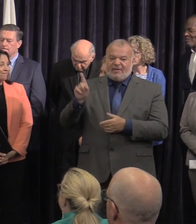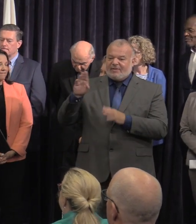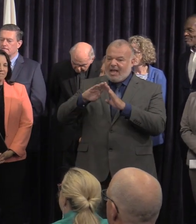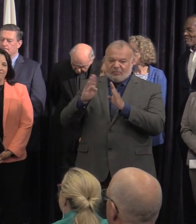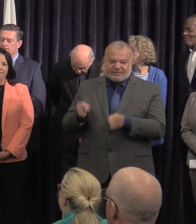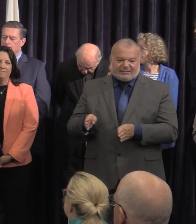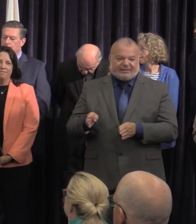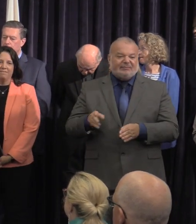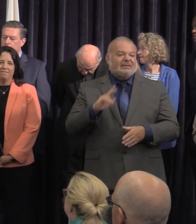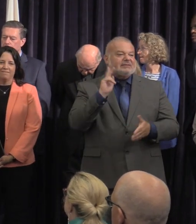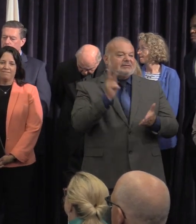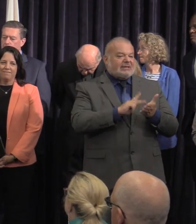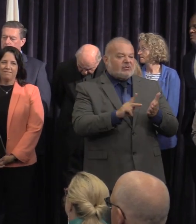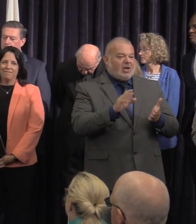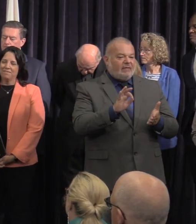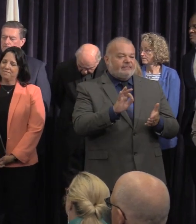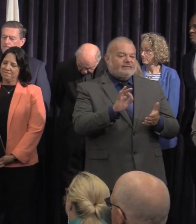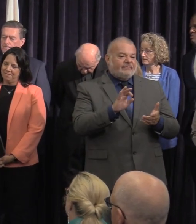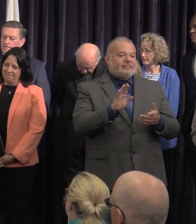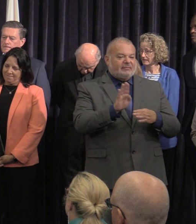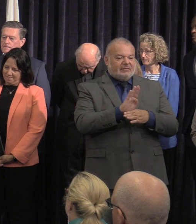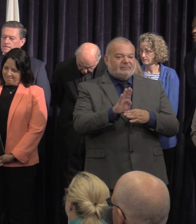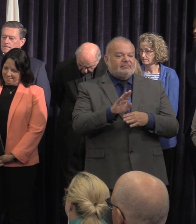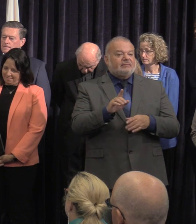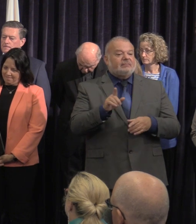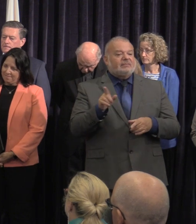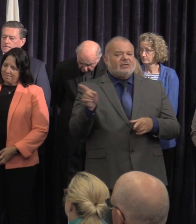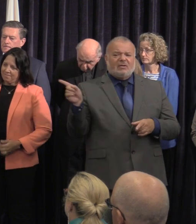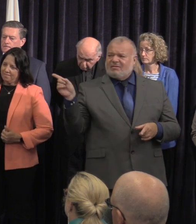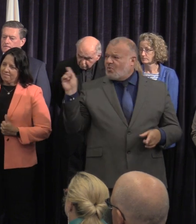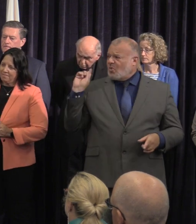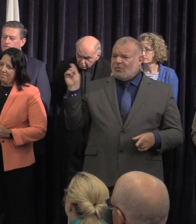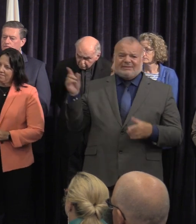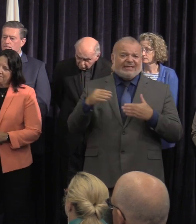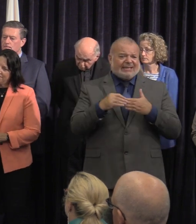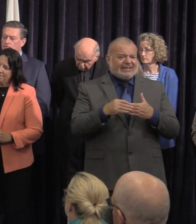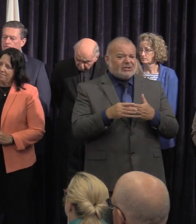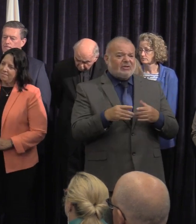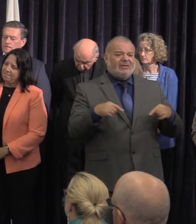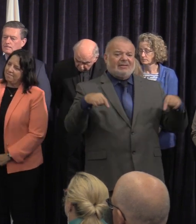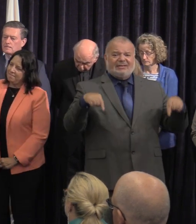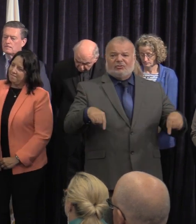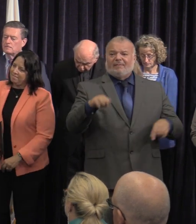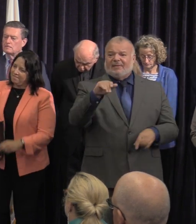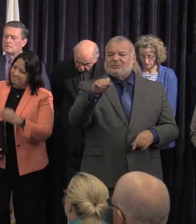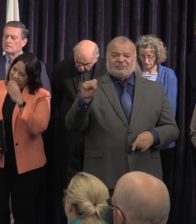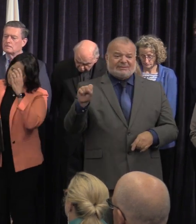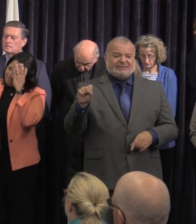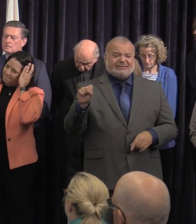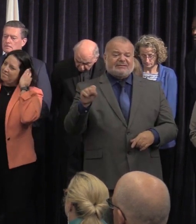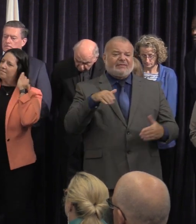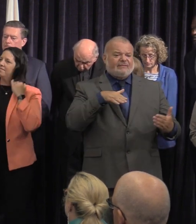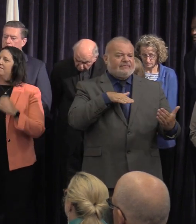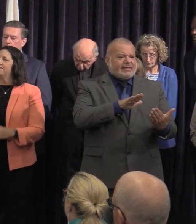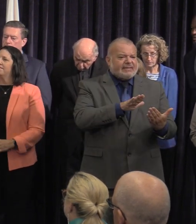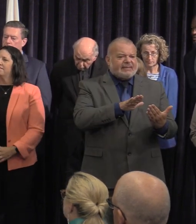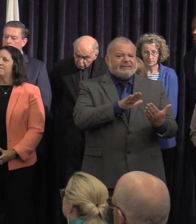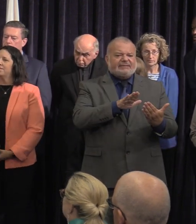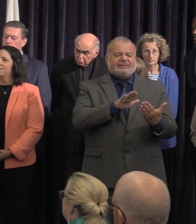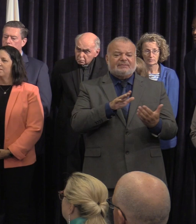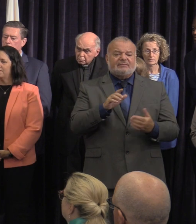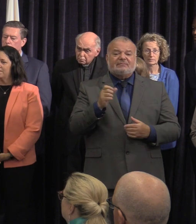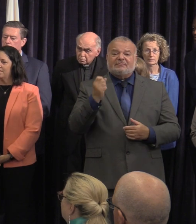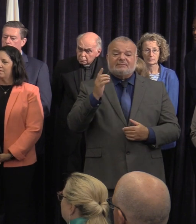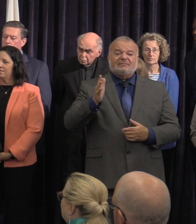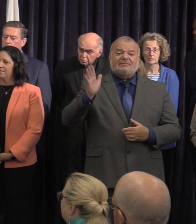Under your leadership, Massachusetts has done a tremendous job responding to this unprecedented need